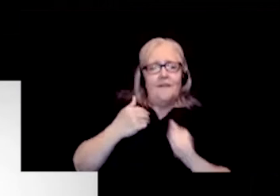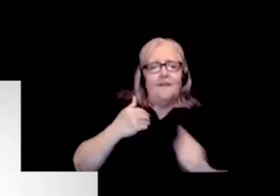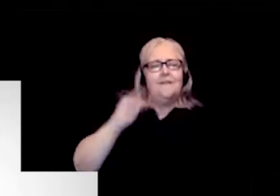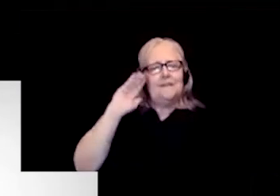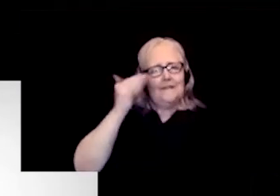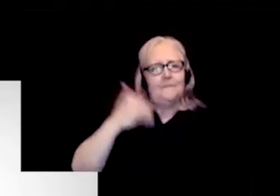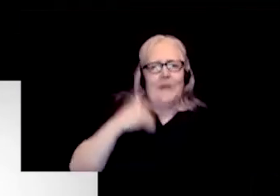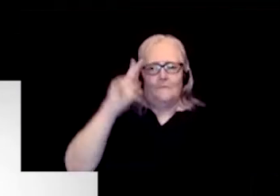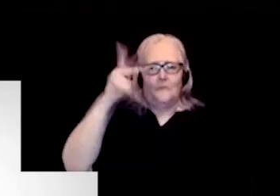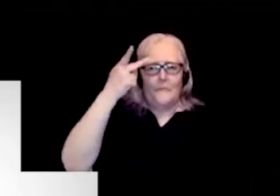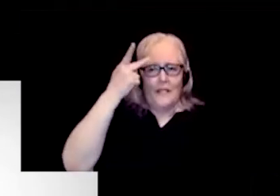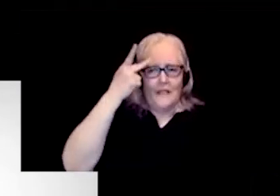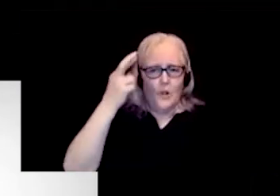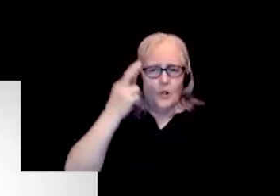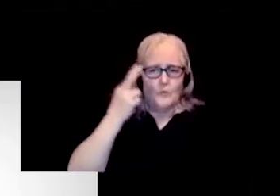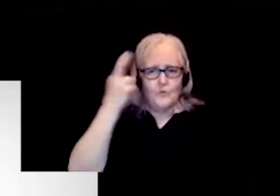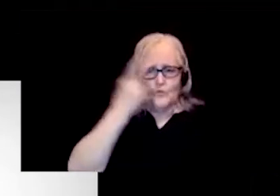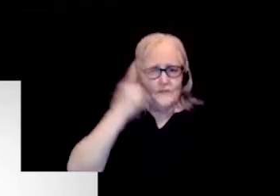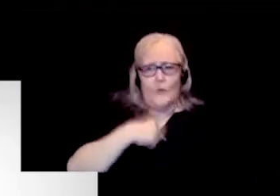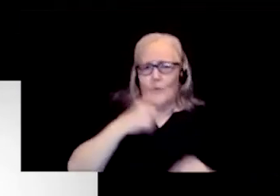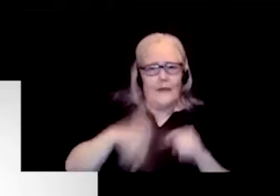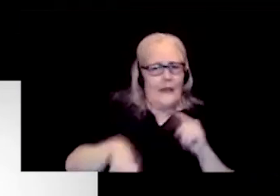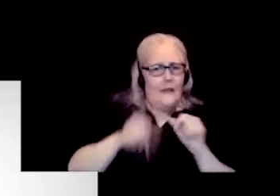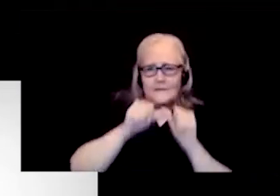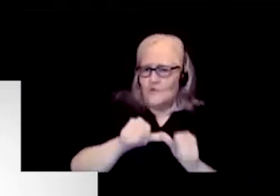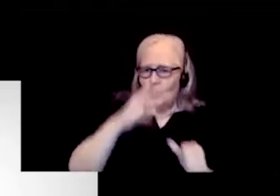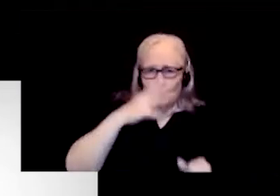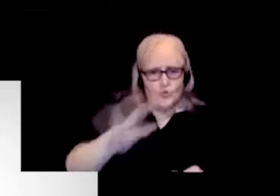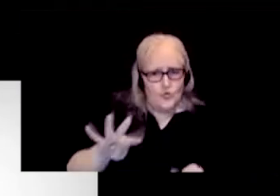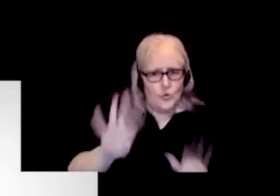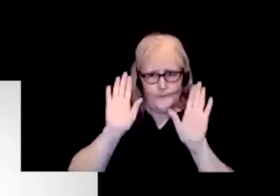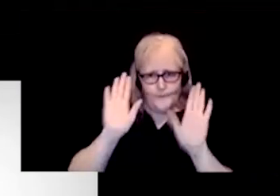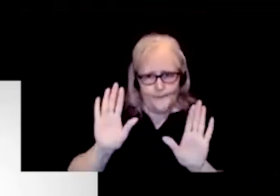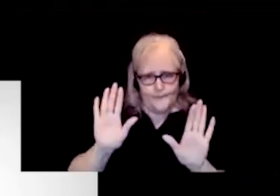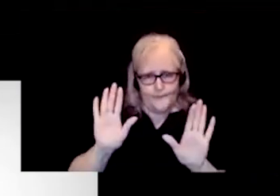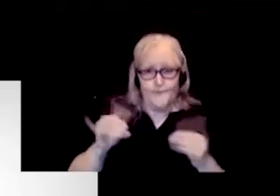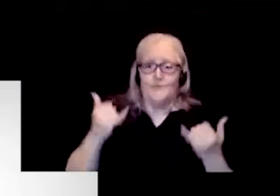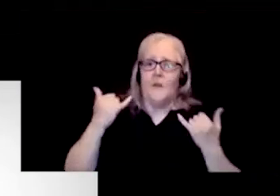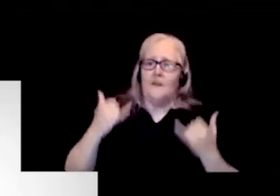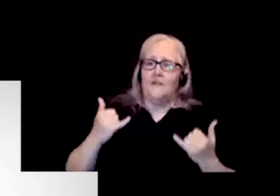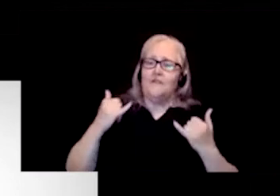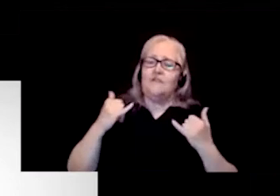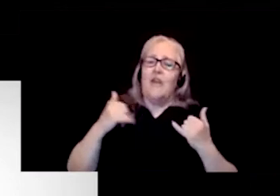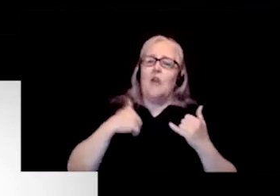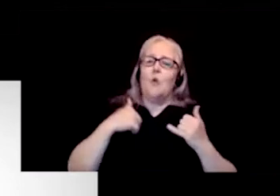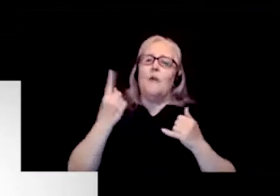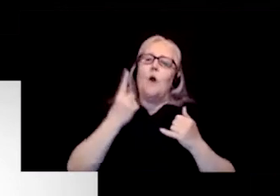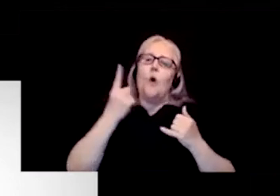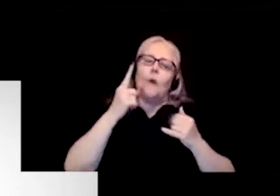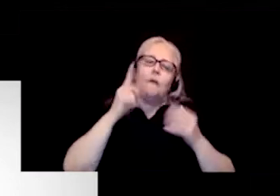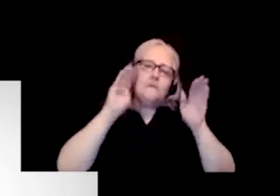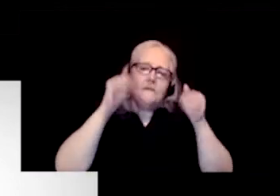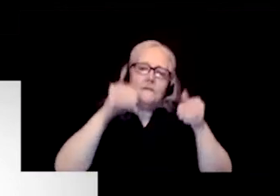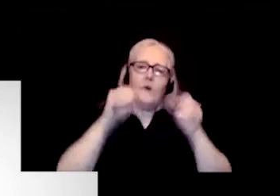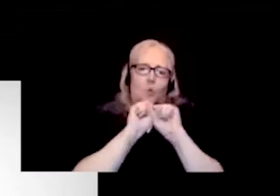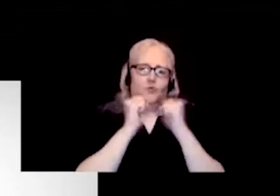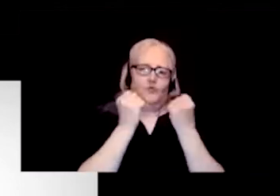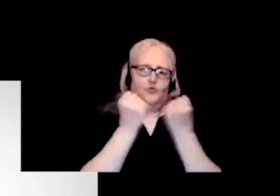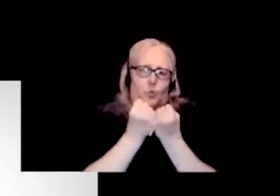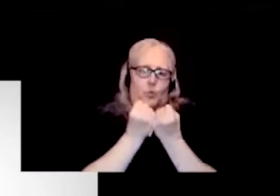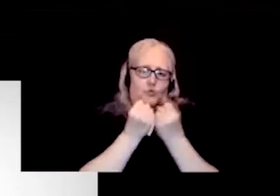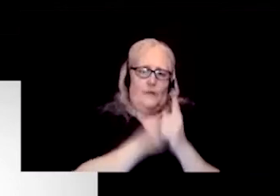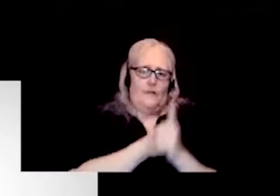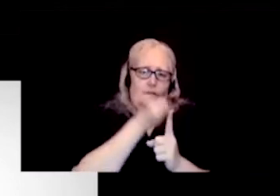longer ignore. Today, we often stop at the social drivers of inequities, failing to dig